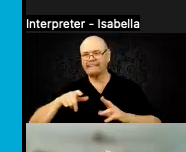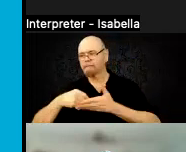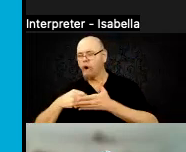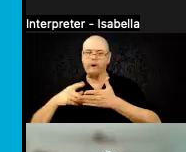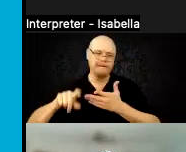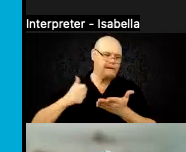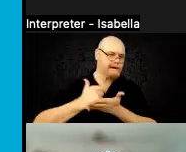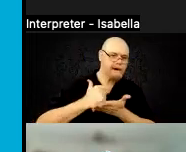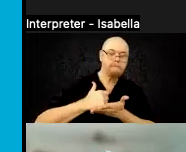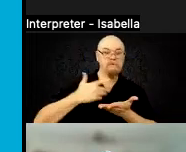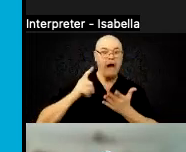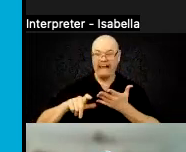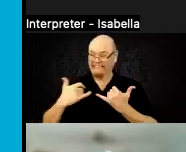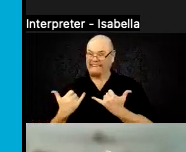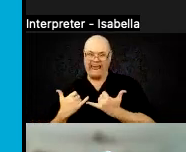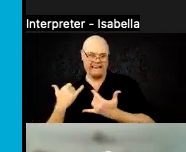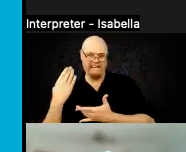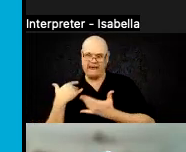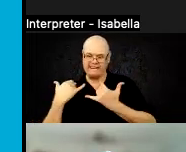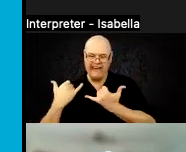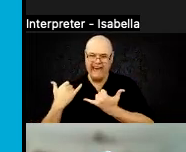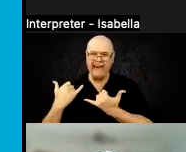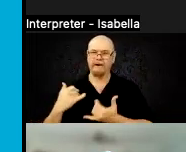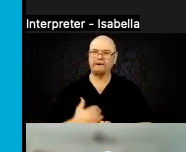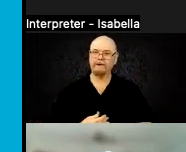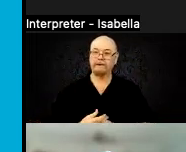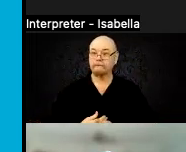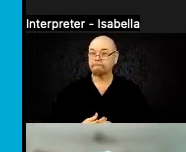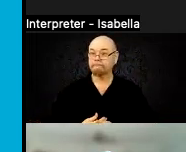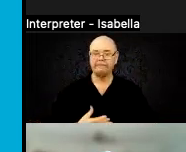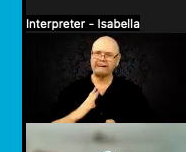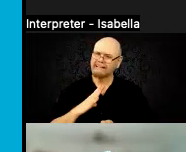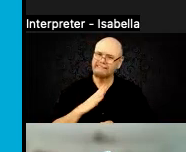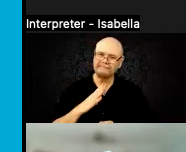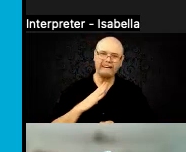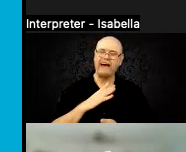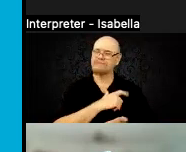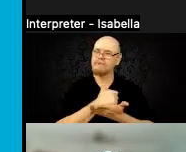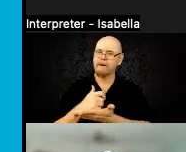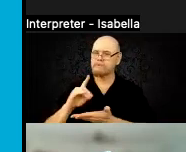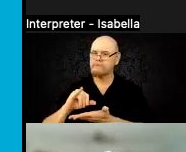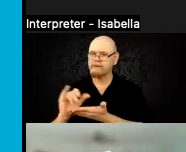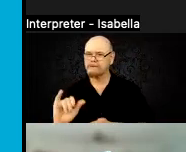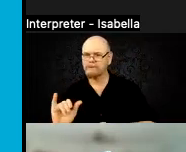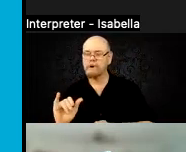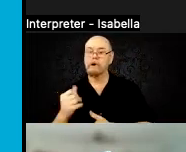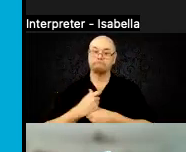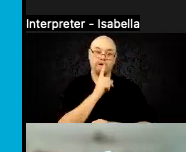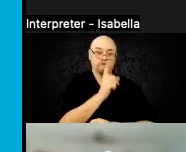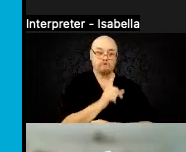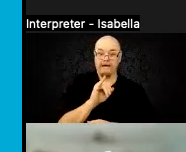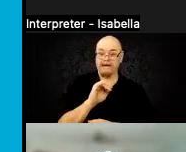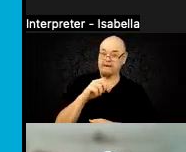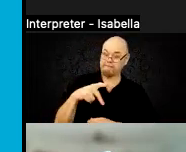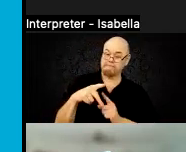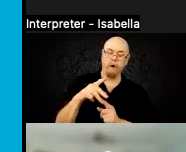help with getting a job immediately, right? And that's okay, right? And it's just making sure that the IPE, that individualized plan